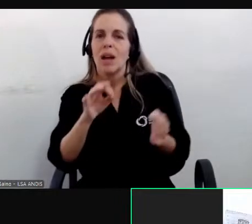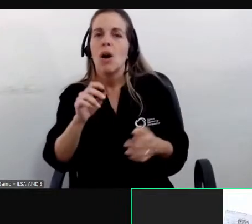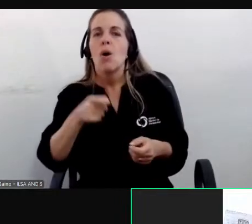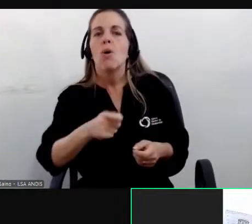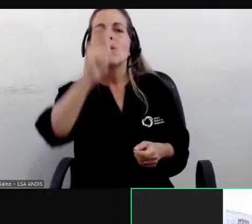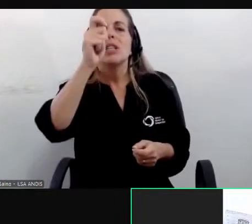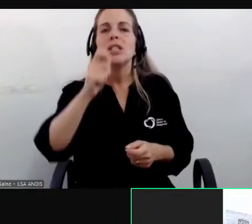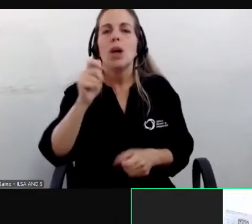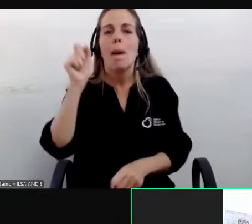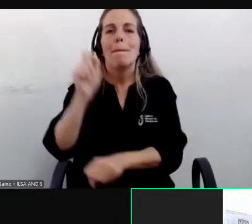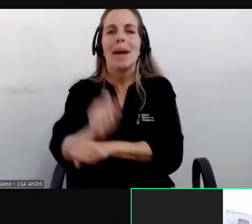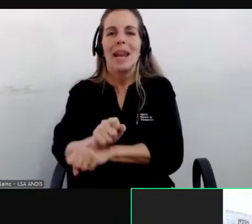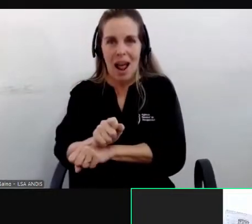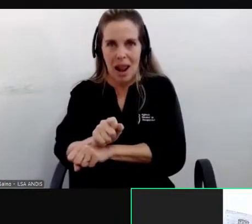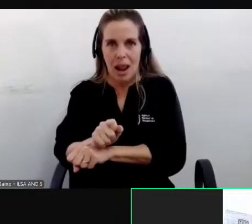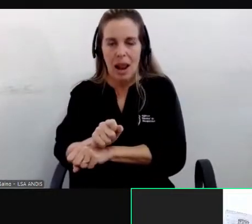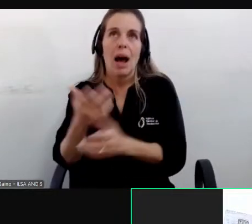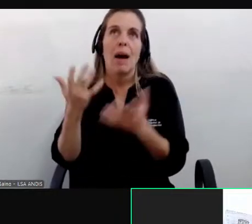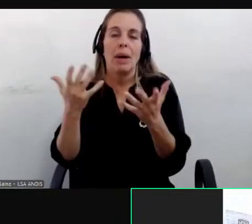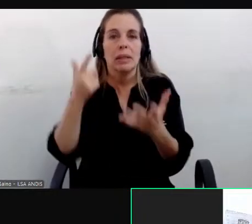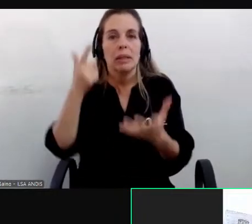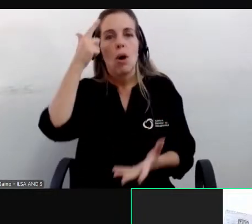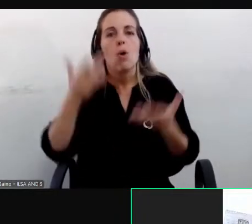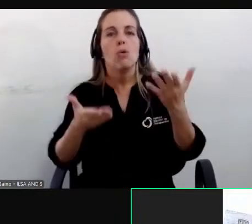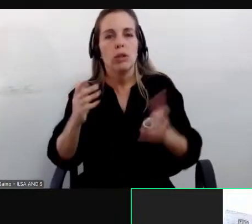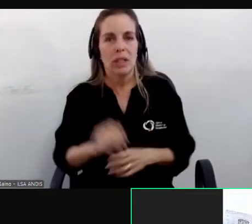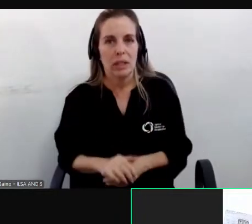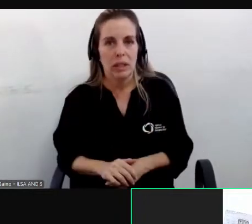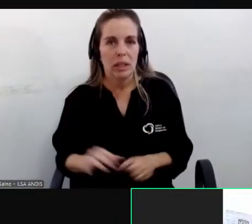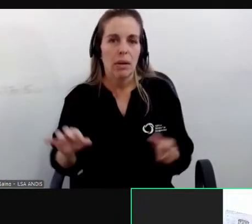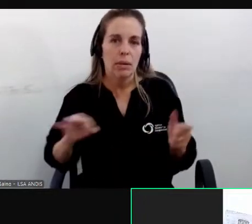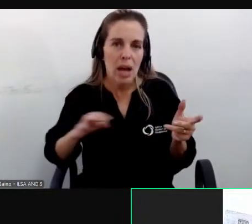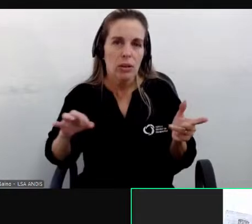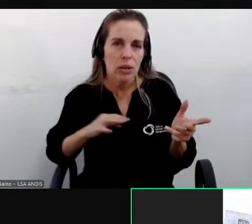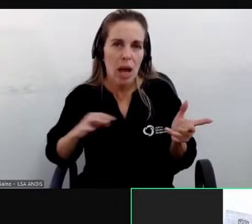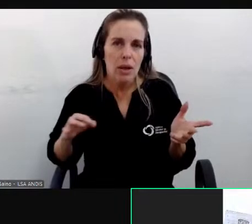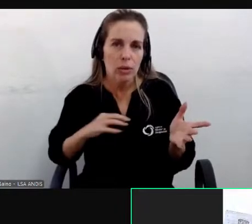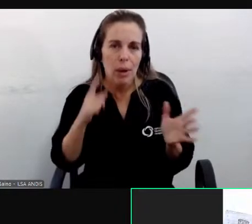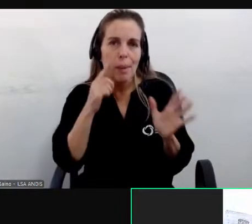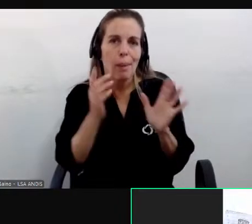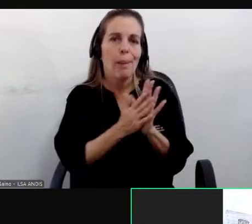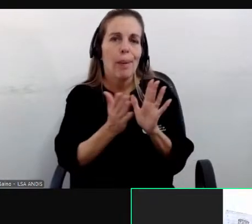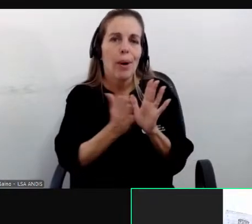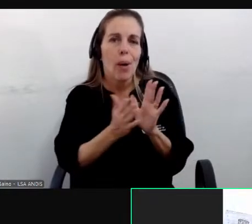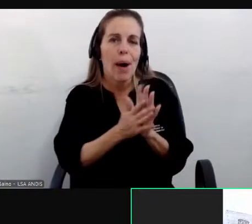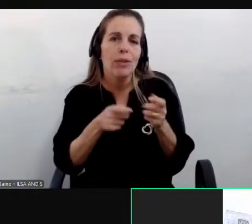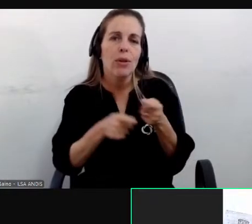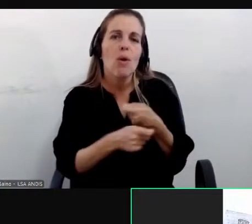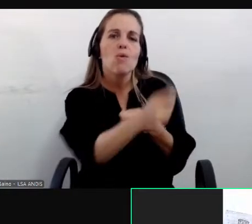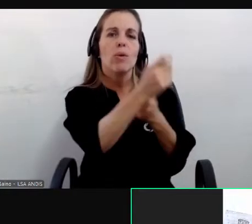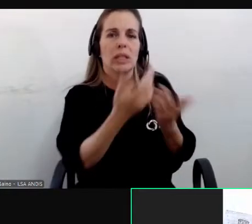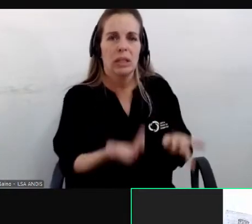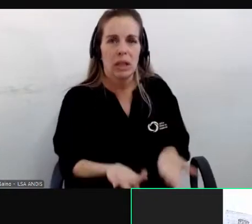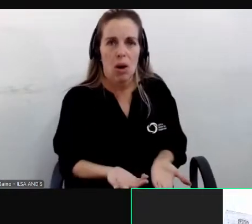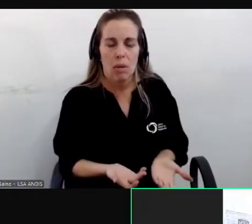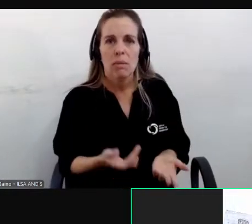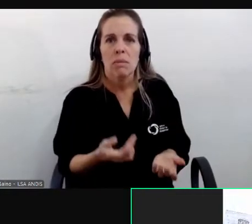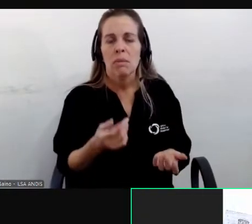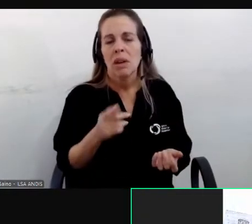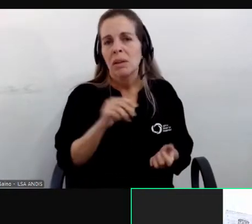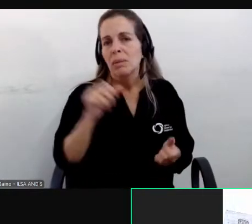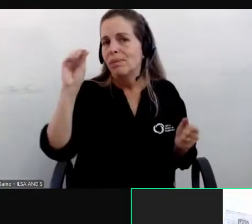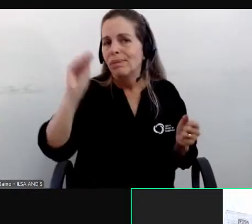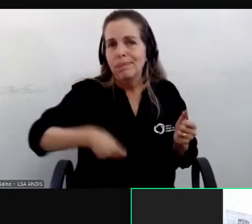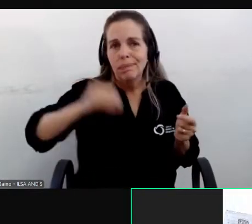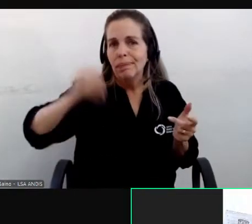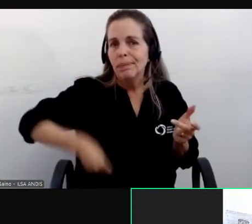we are in the process of filing a criminal complaint to gain some justice. But we've been trying to do this criminal